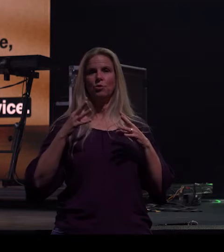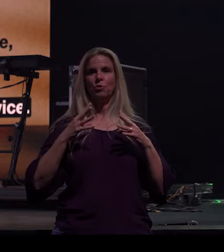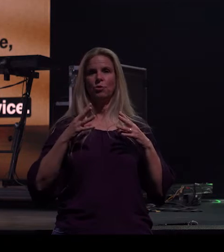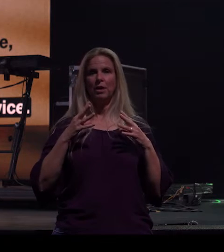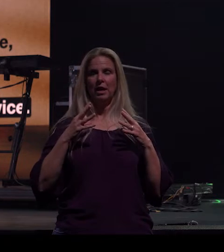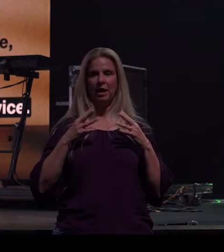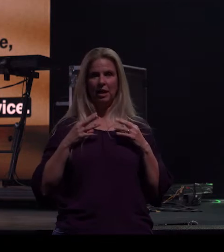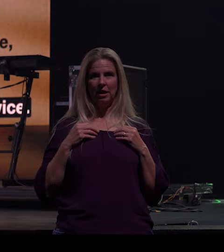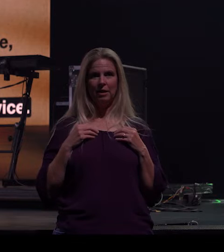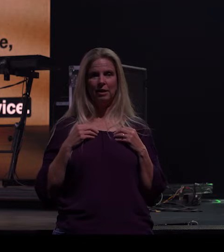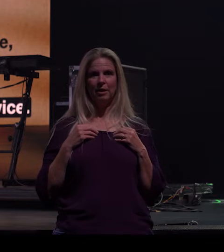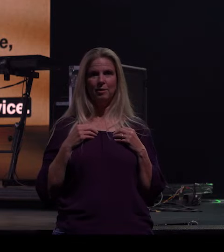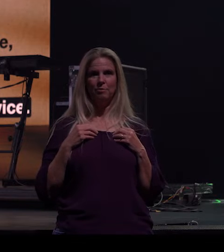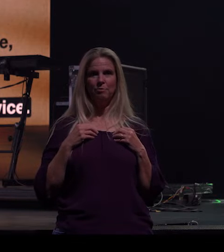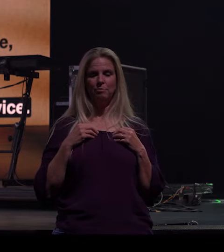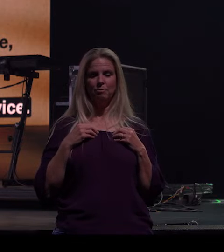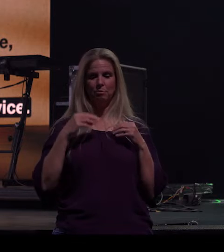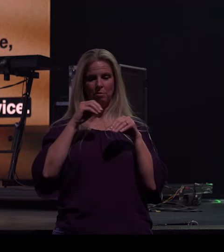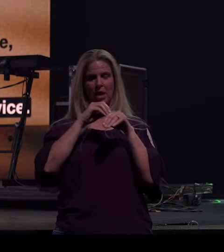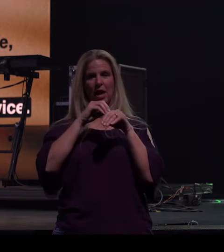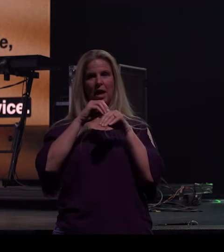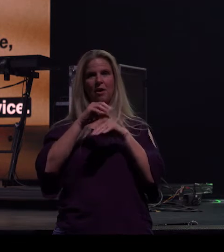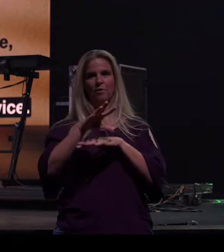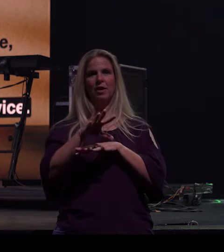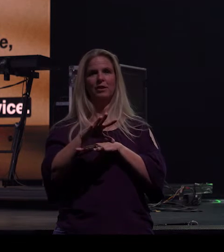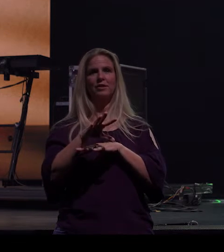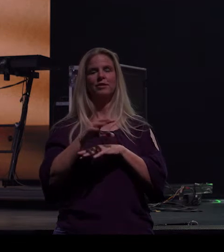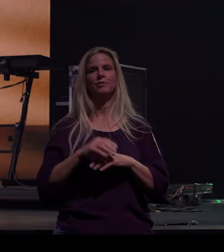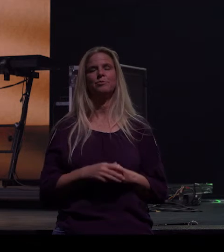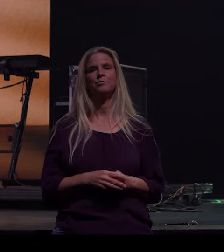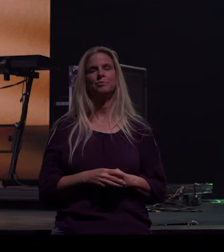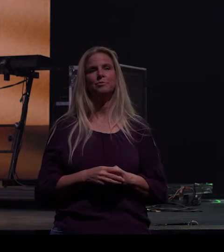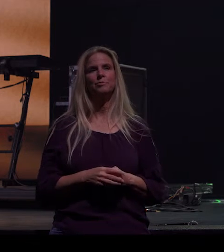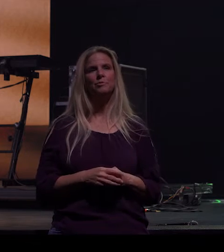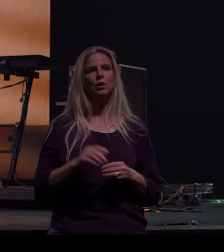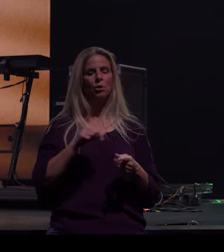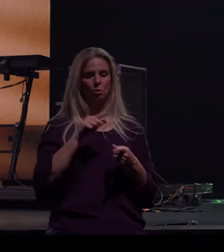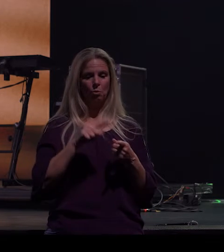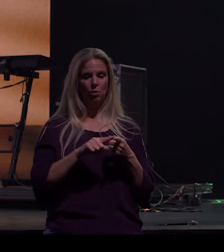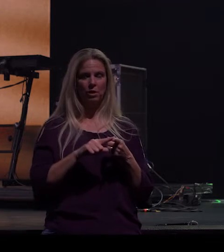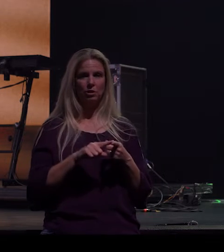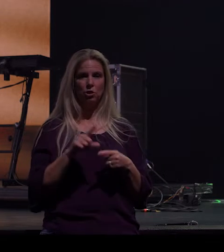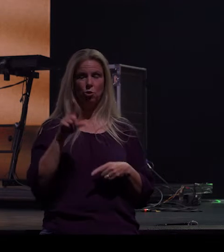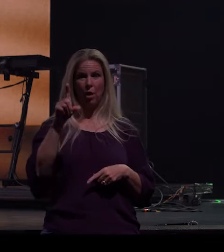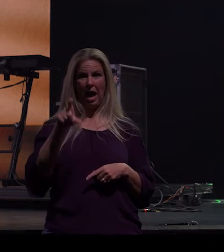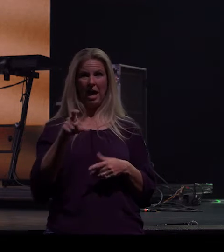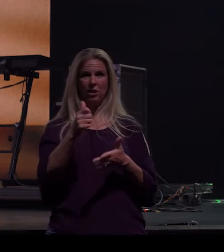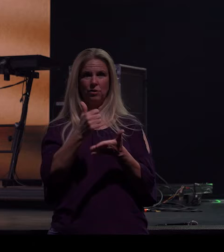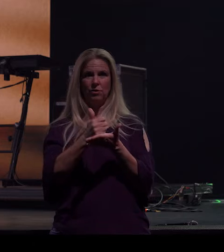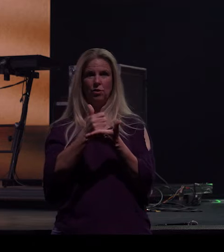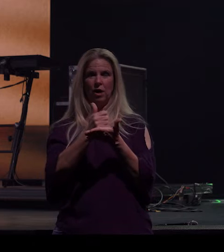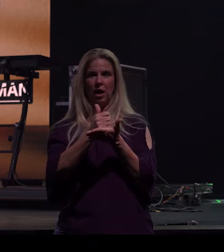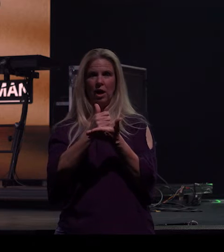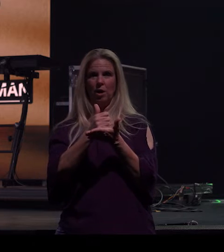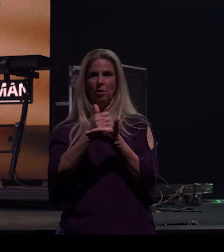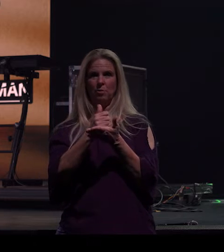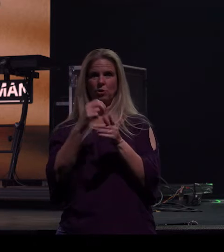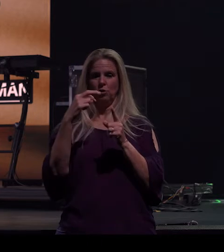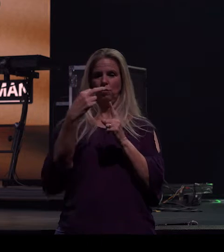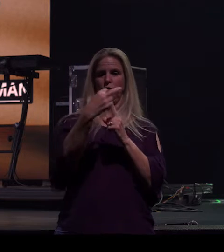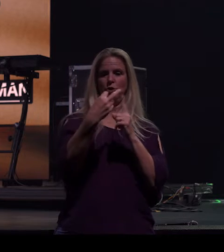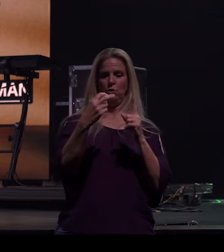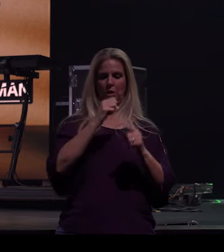who take advice. I wrote in my notes, when it comes to asking for help, our desire to be viewed as